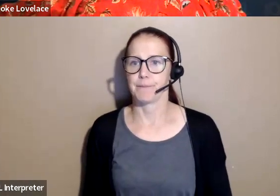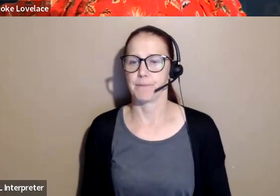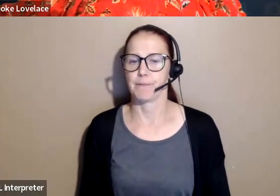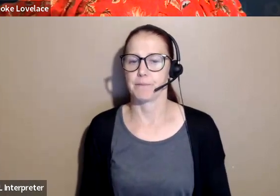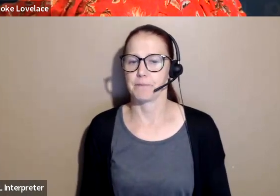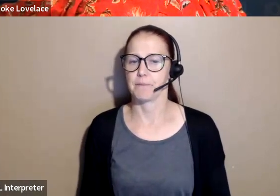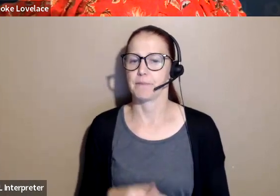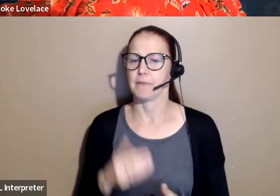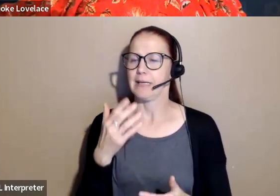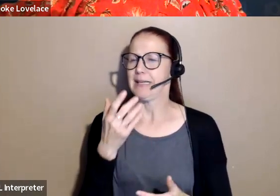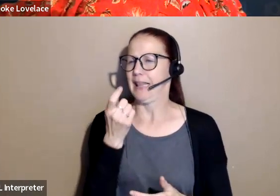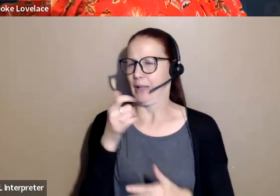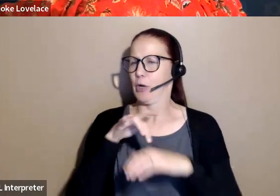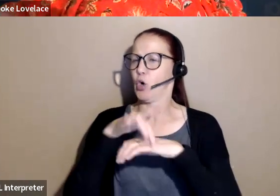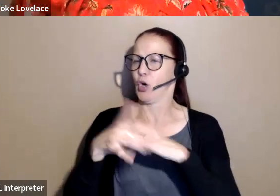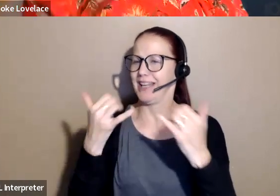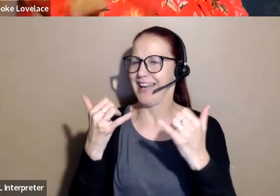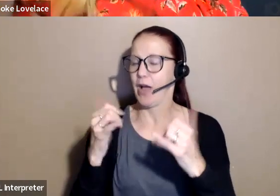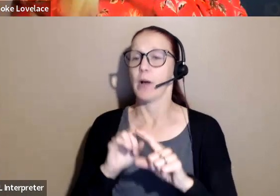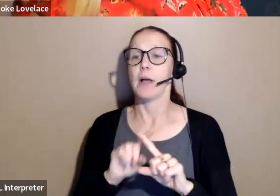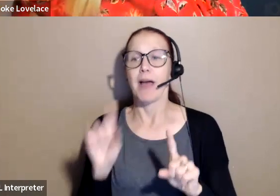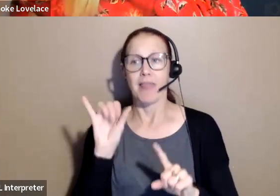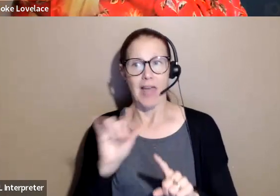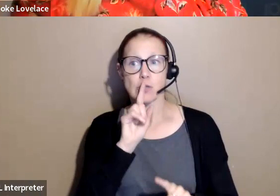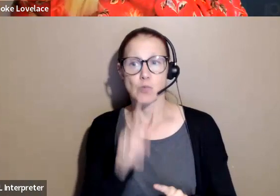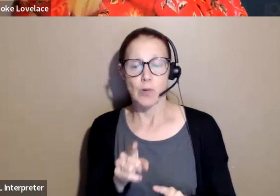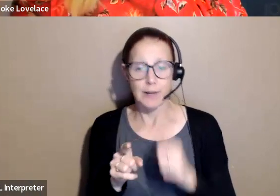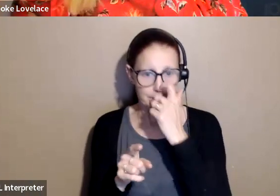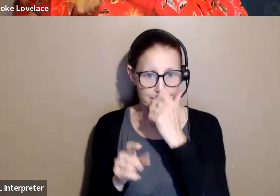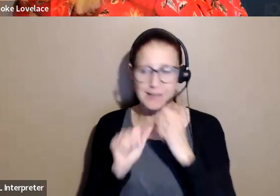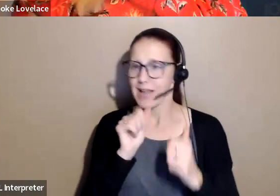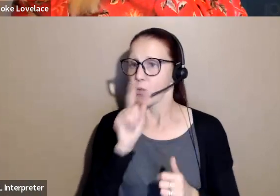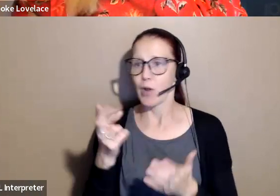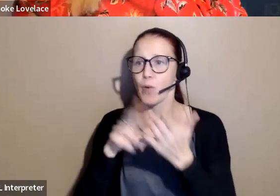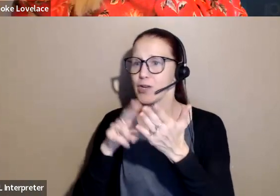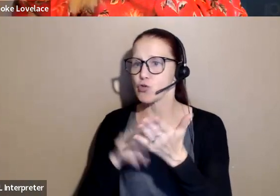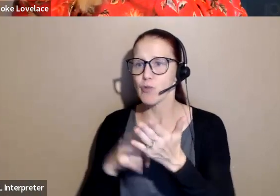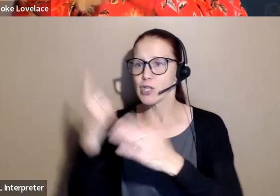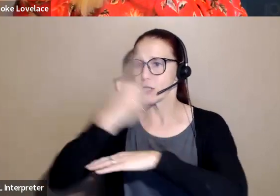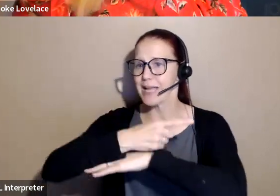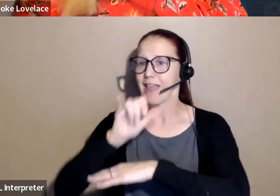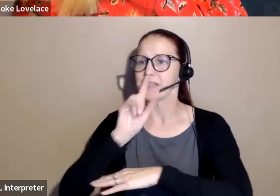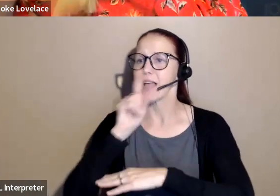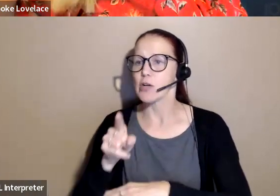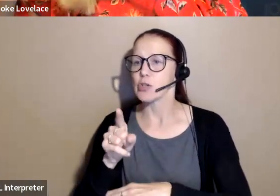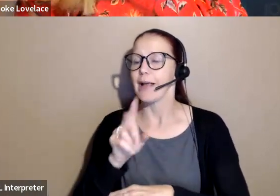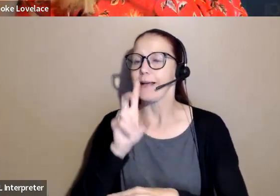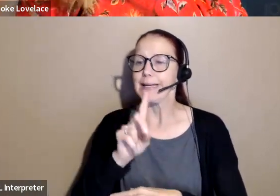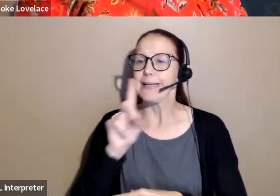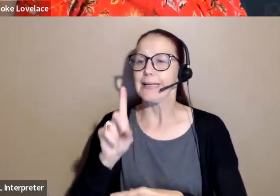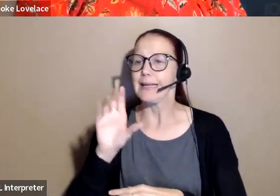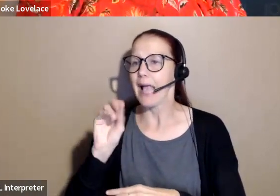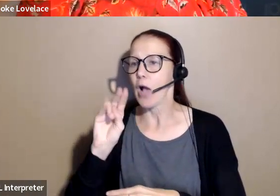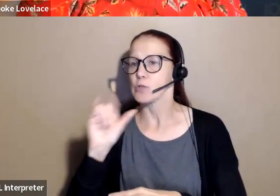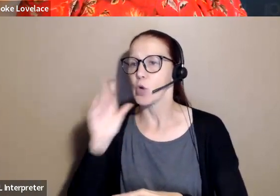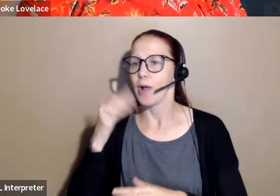Might be just a little bit too early, but. And that's really, I mean, it's not really a registration date. That's actually just like the DD Council will have a